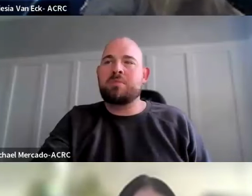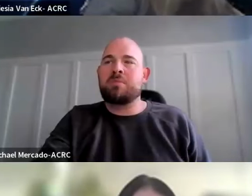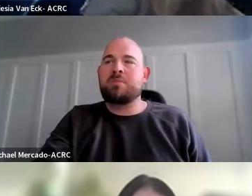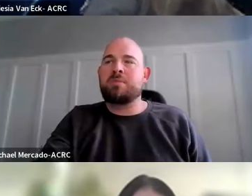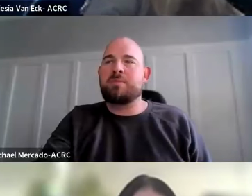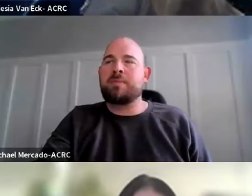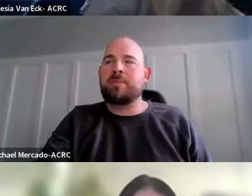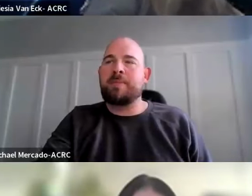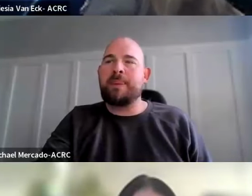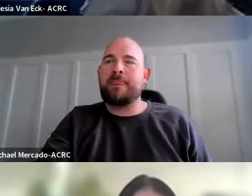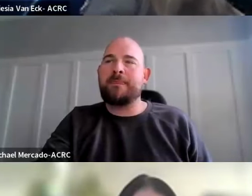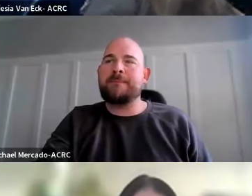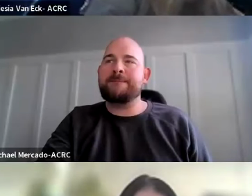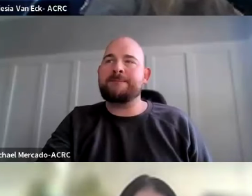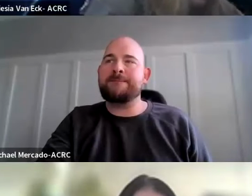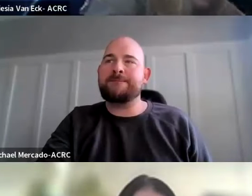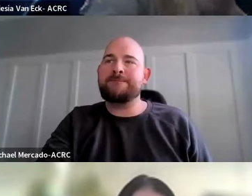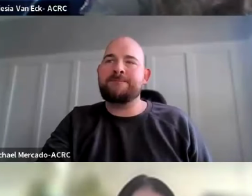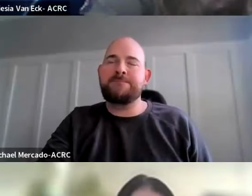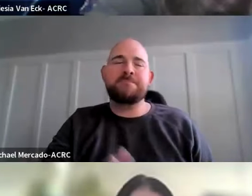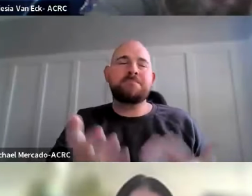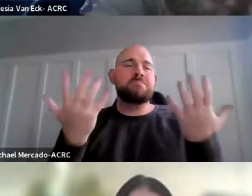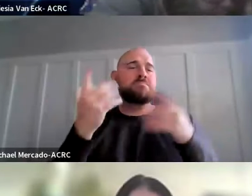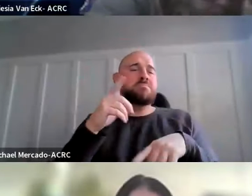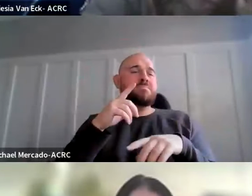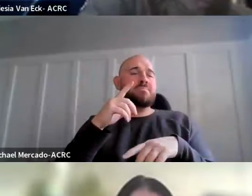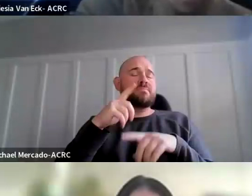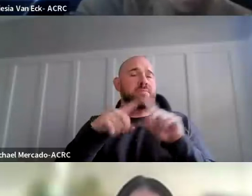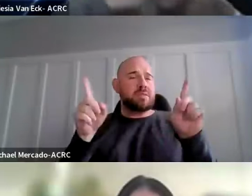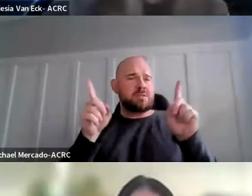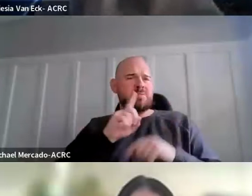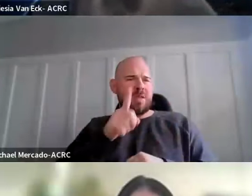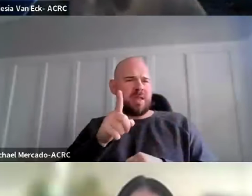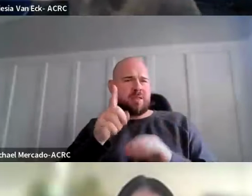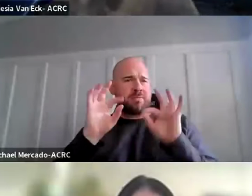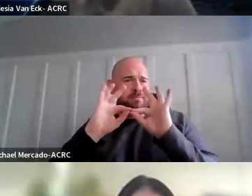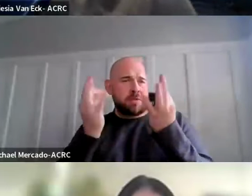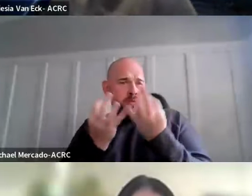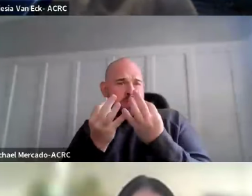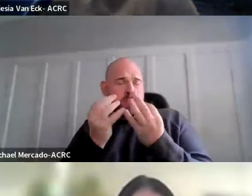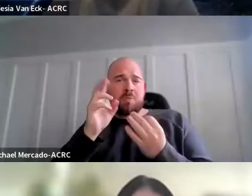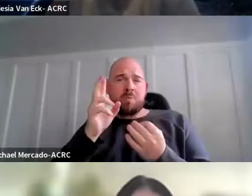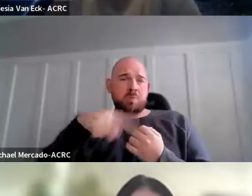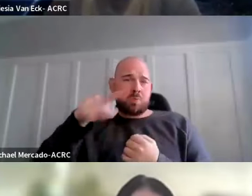being isolated from the conversation and being able to engage with friends. So